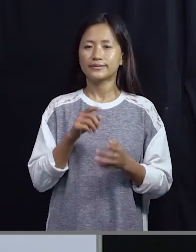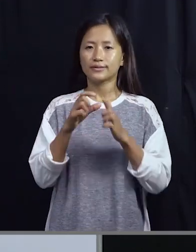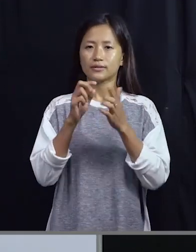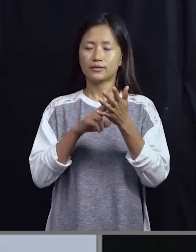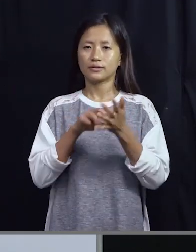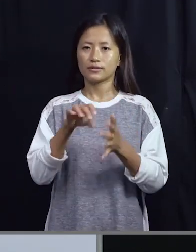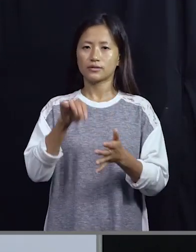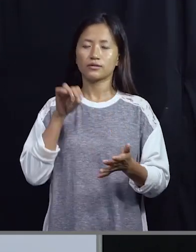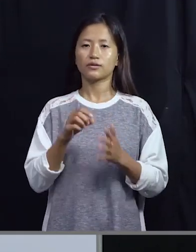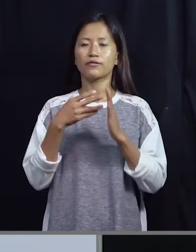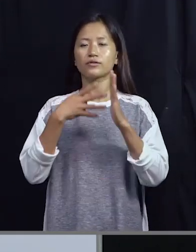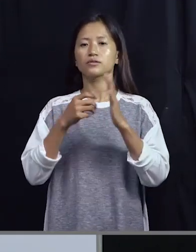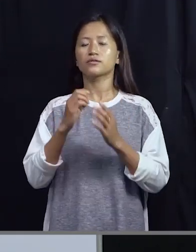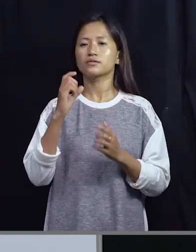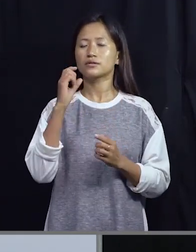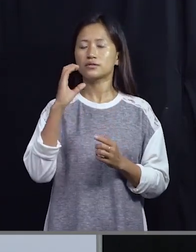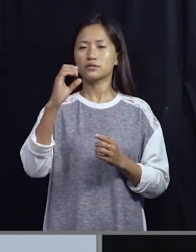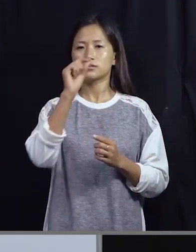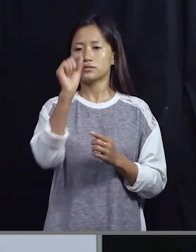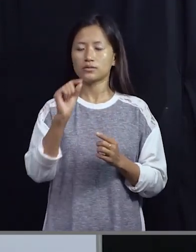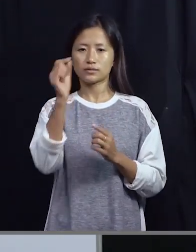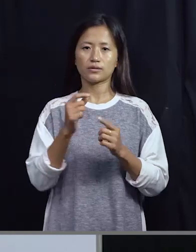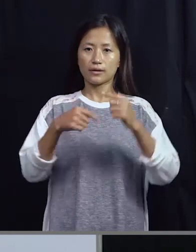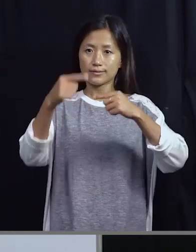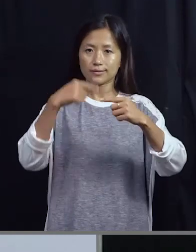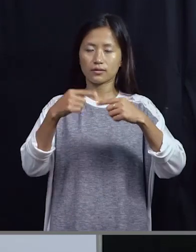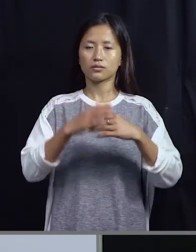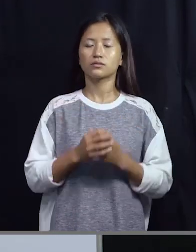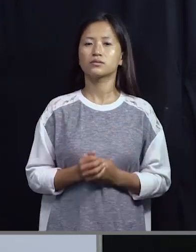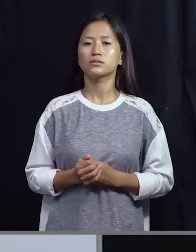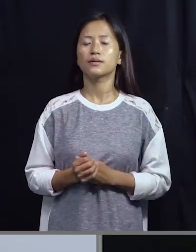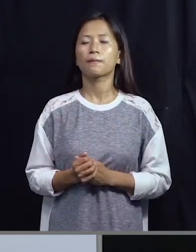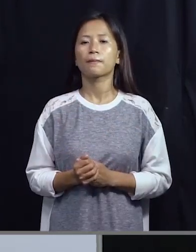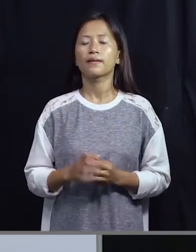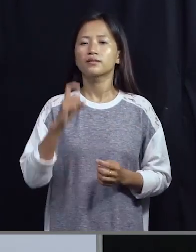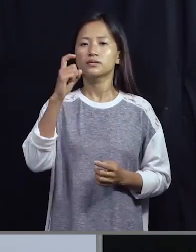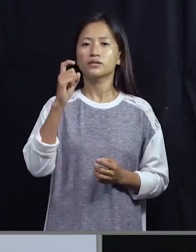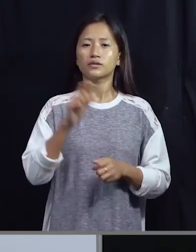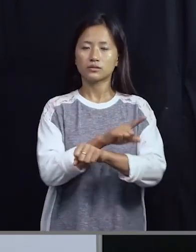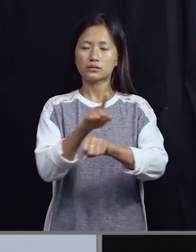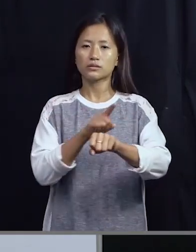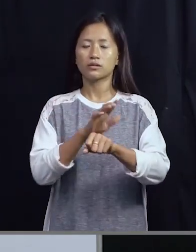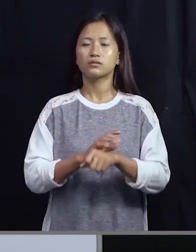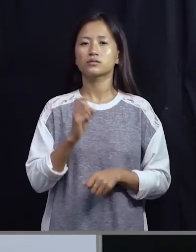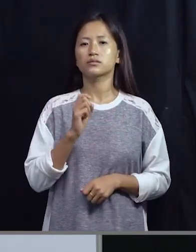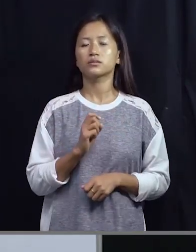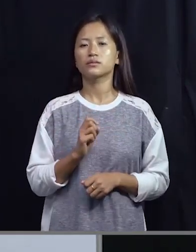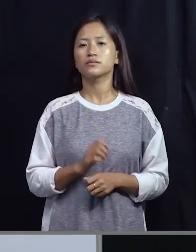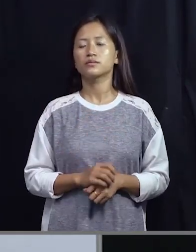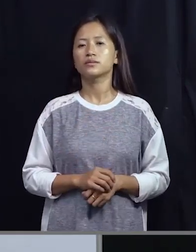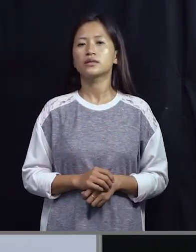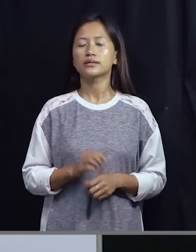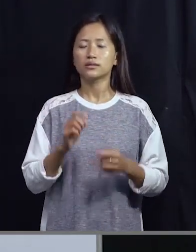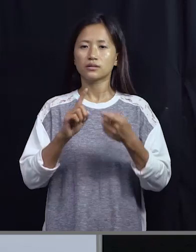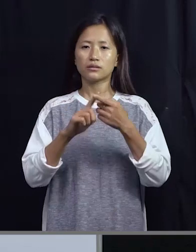in the S phase of the cell cycle, and it says that it lasts about 7 hours in